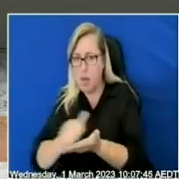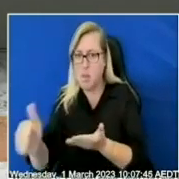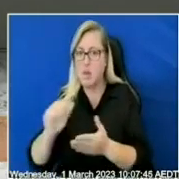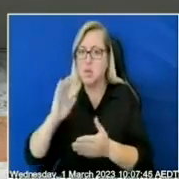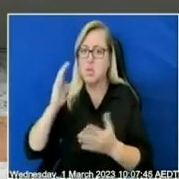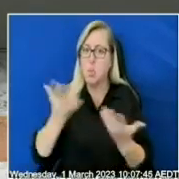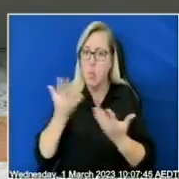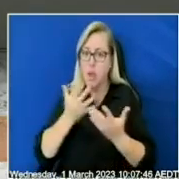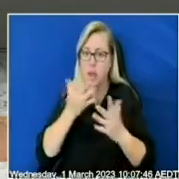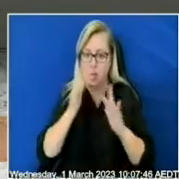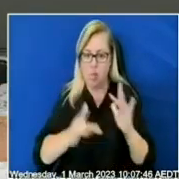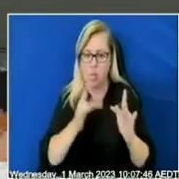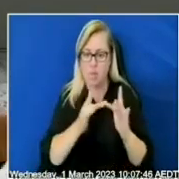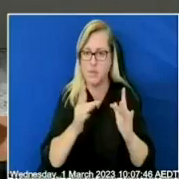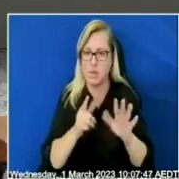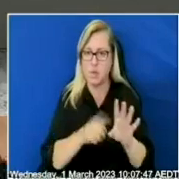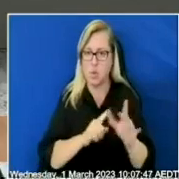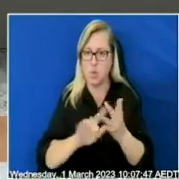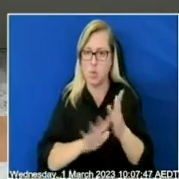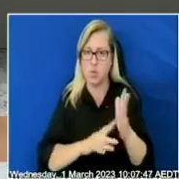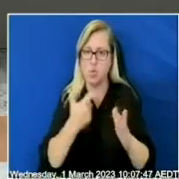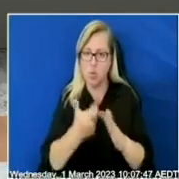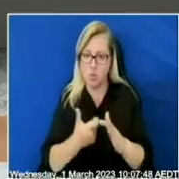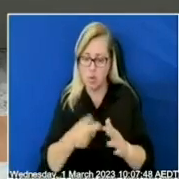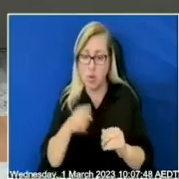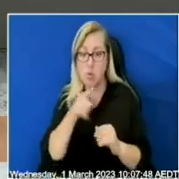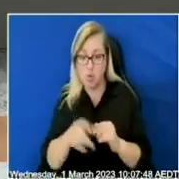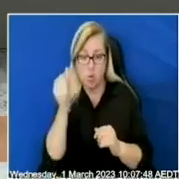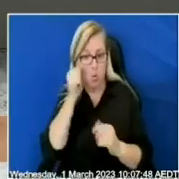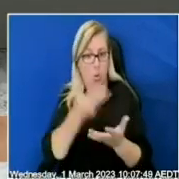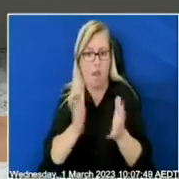relevant to media reporting on these issues.